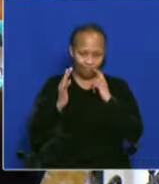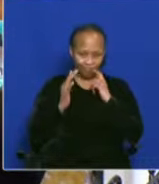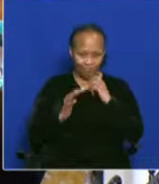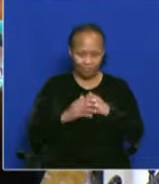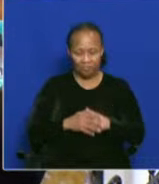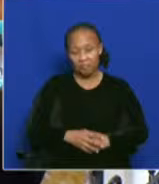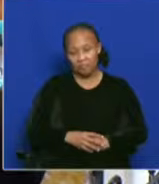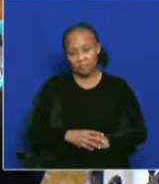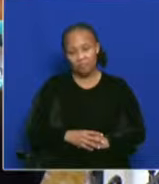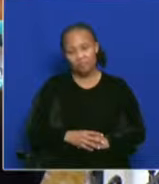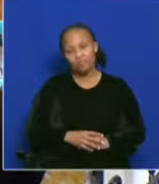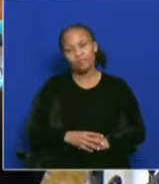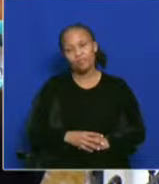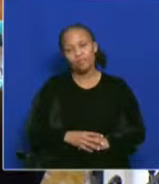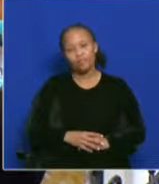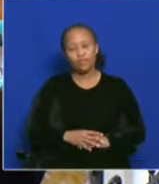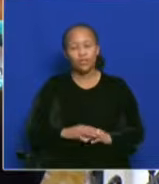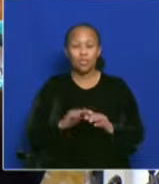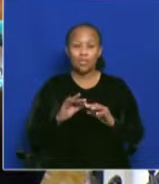tenders.